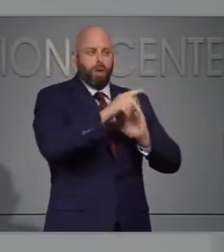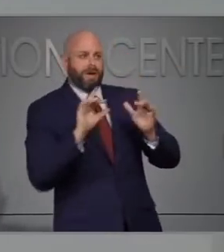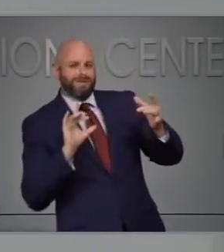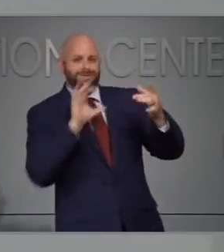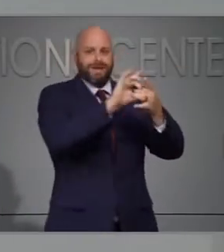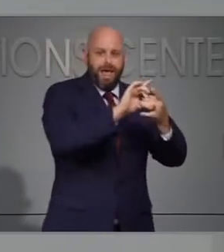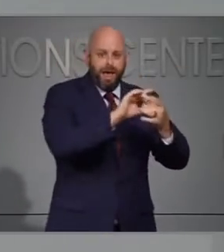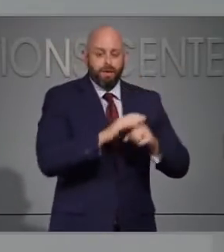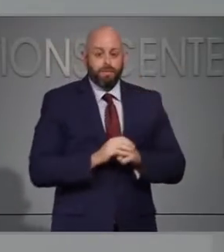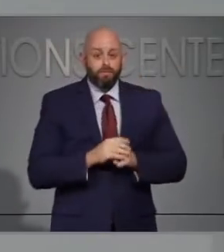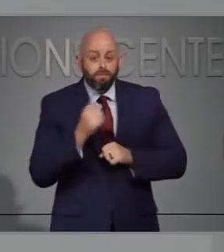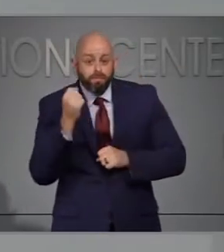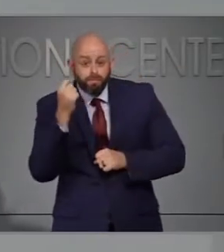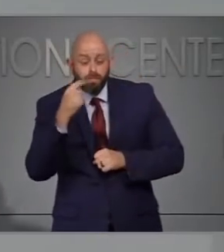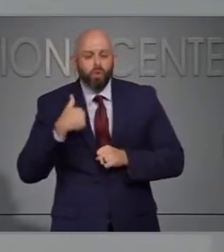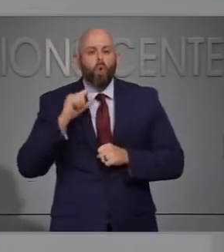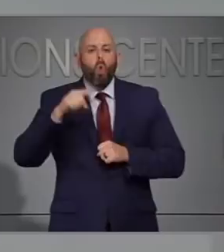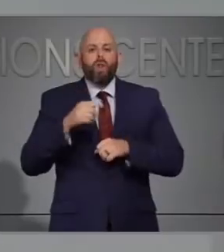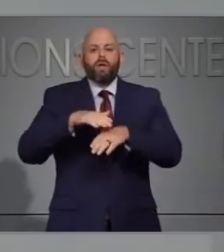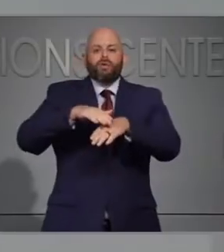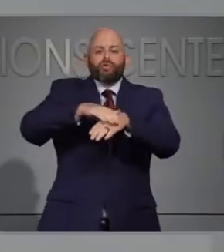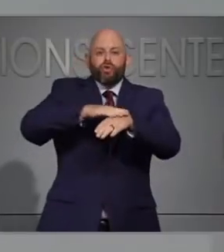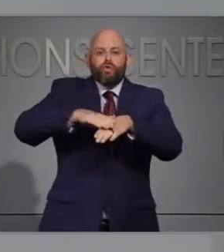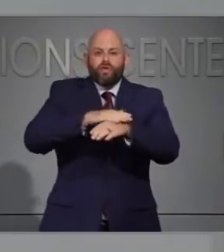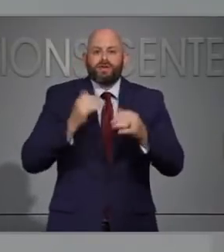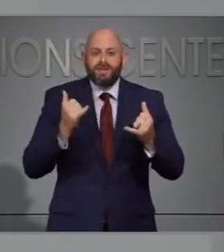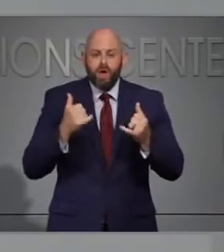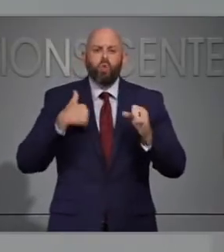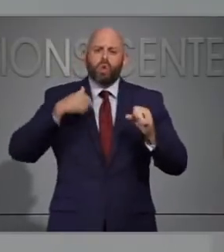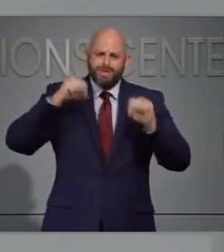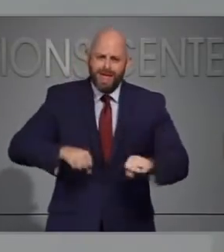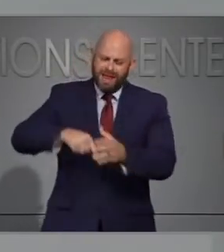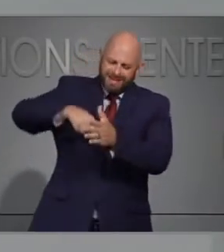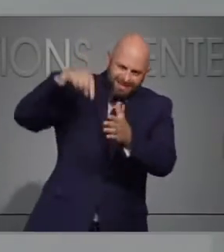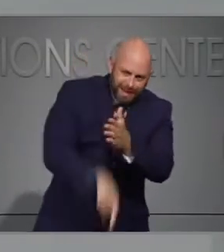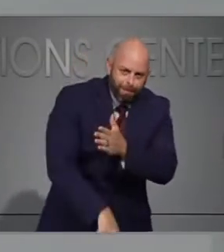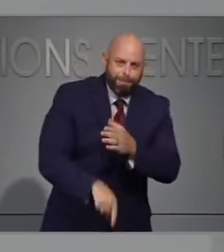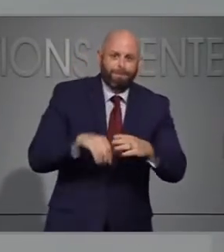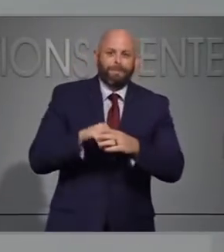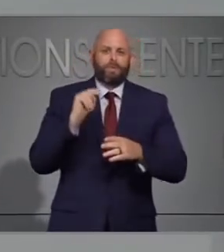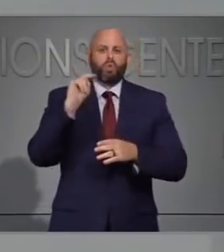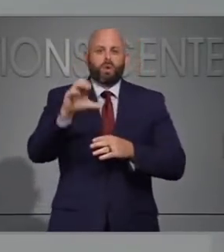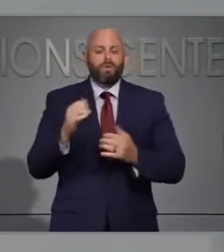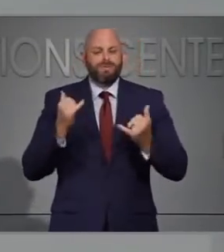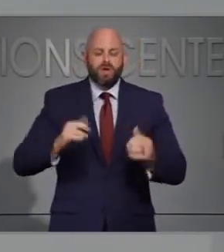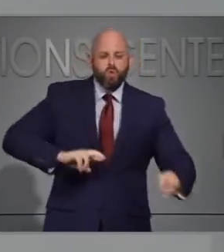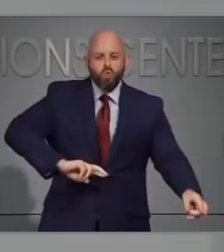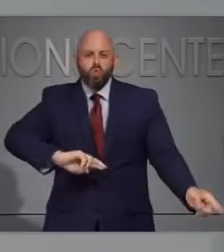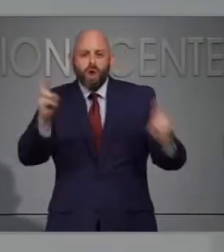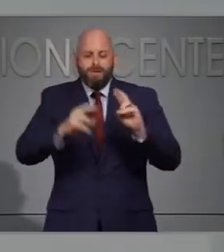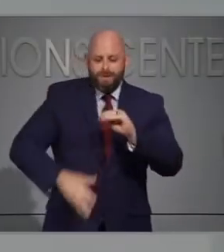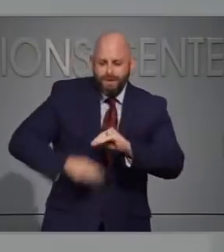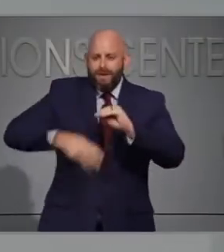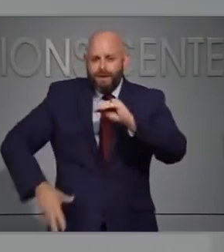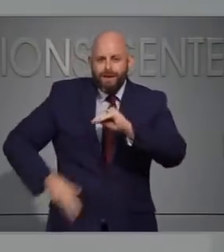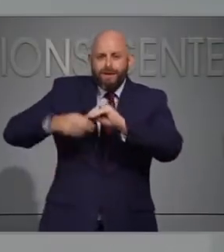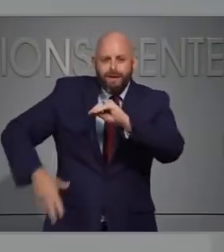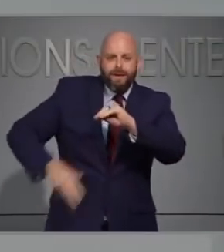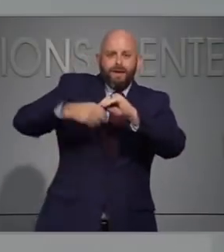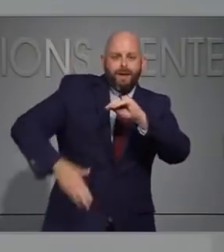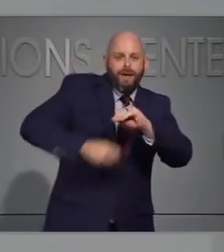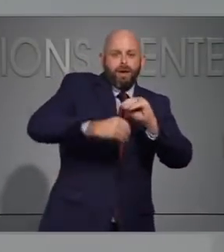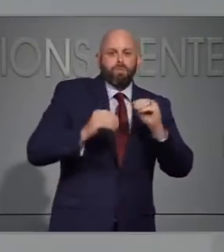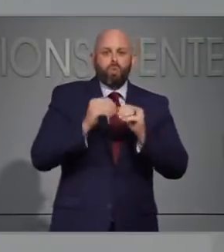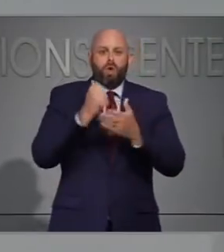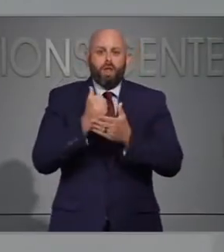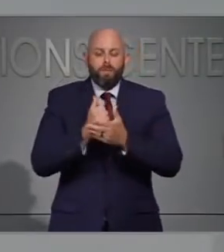only scratched the surface of what can be done in North Carolina. We are now ready for more. Every day, the team is